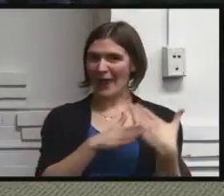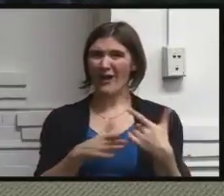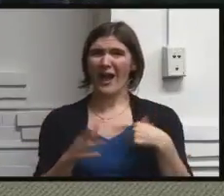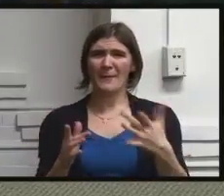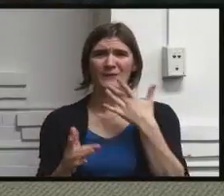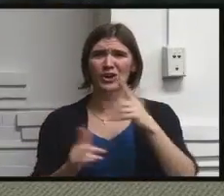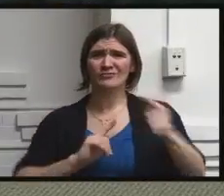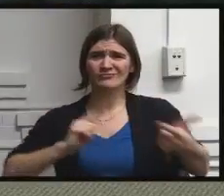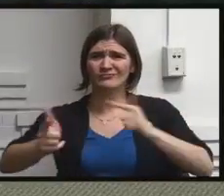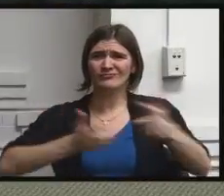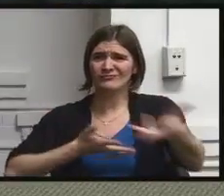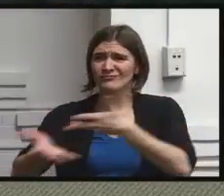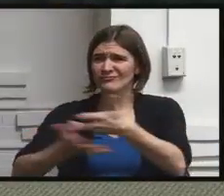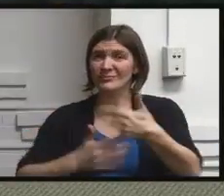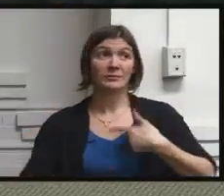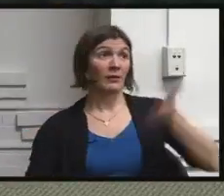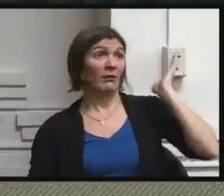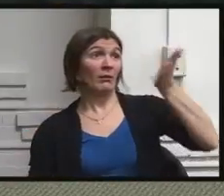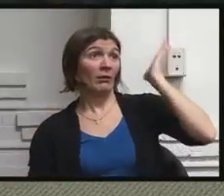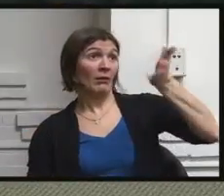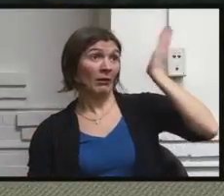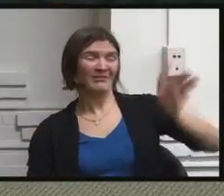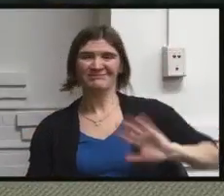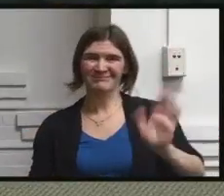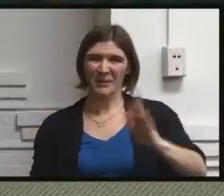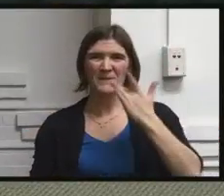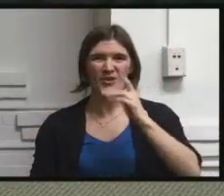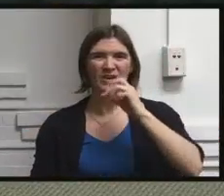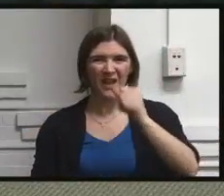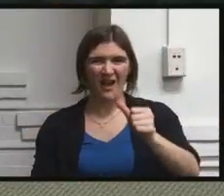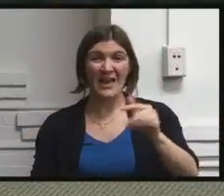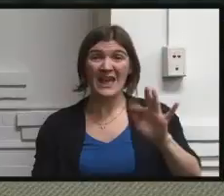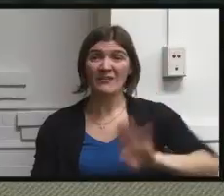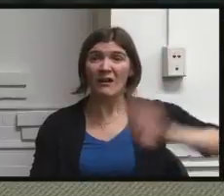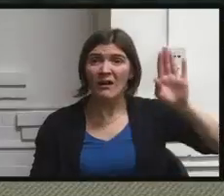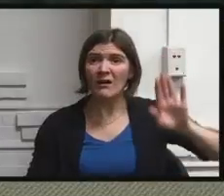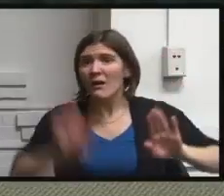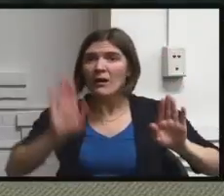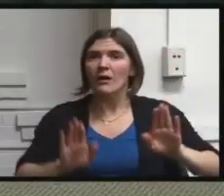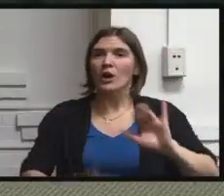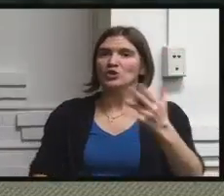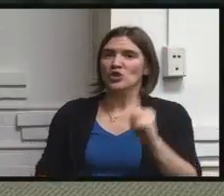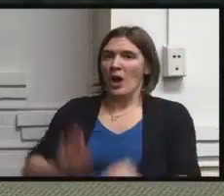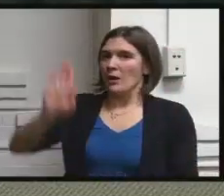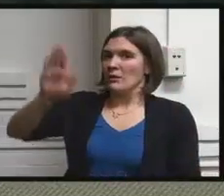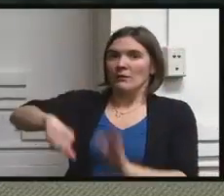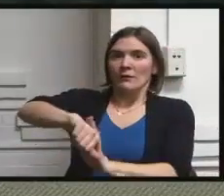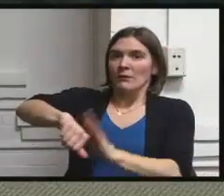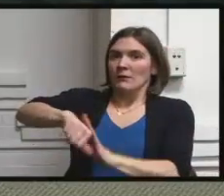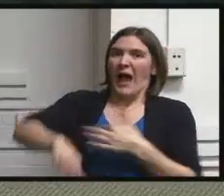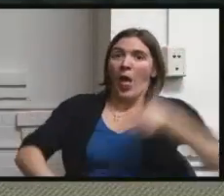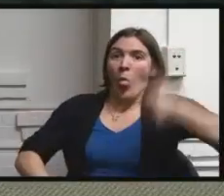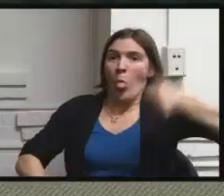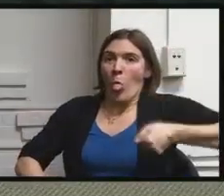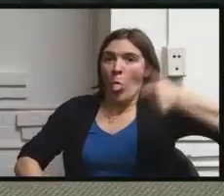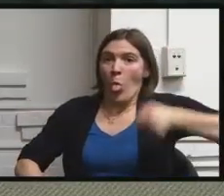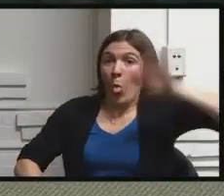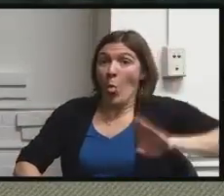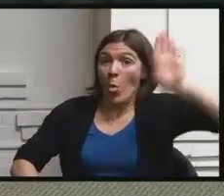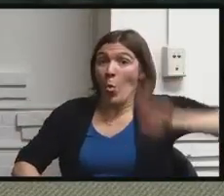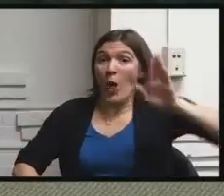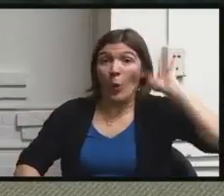more dialogue back and forth than me talking to you throughout the presentation, so if you have a question at any point, feel free to ask. This is a bad move for me. You're going to be really